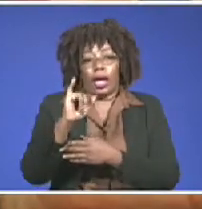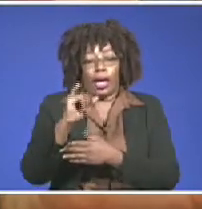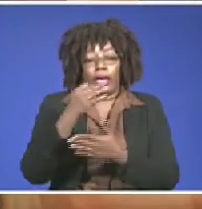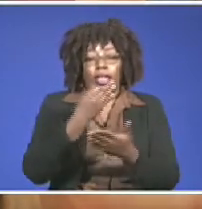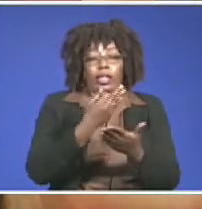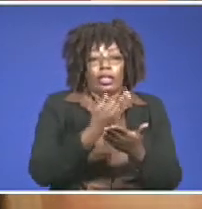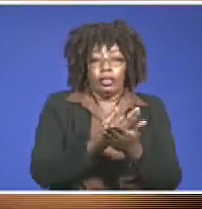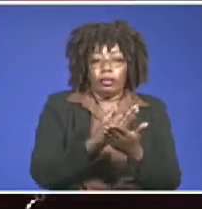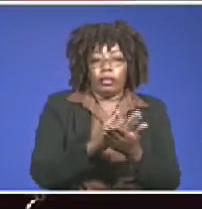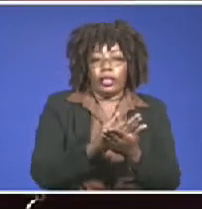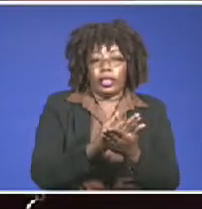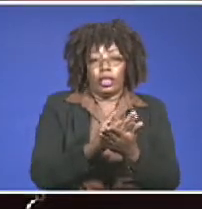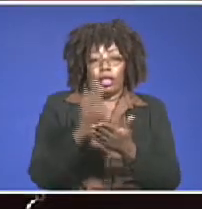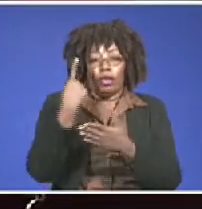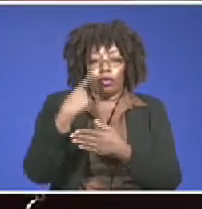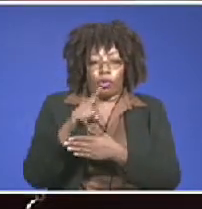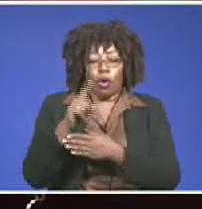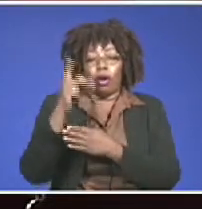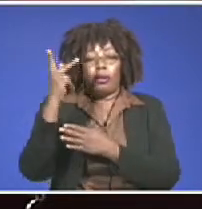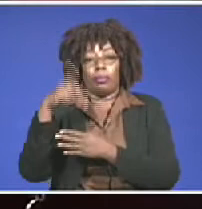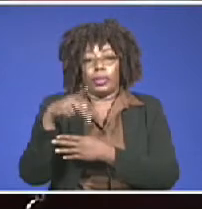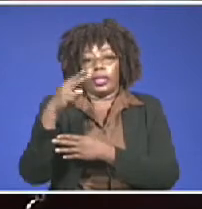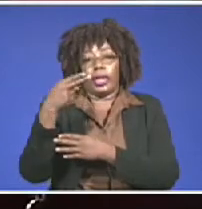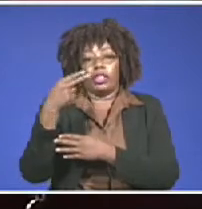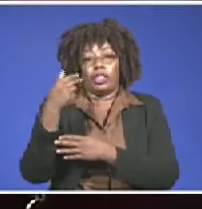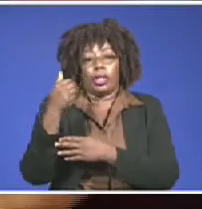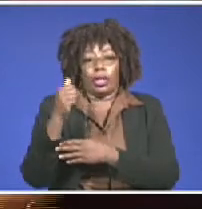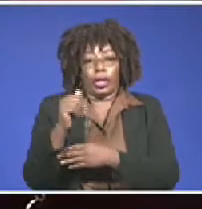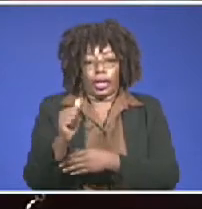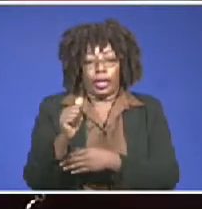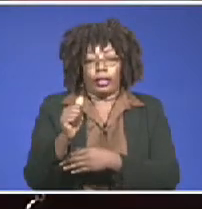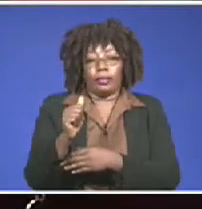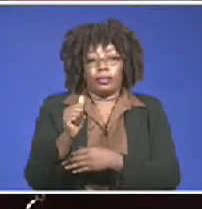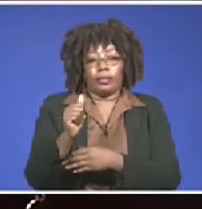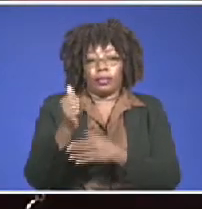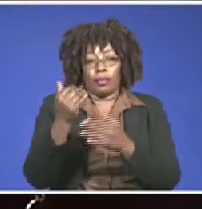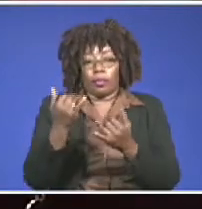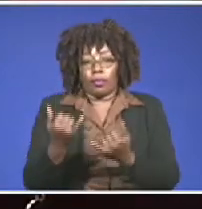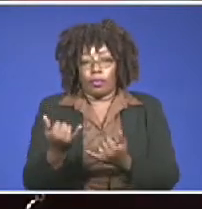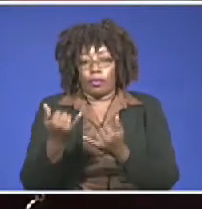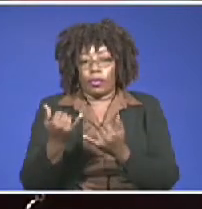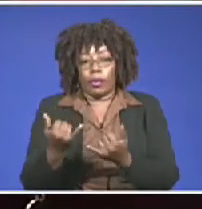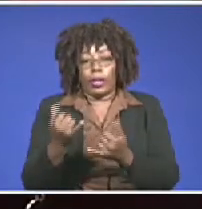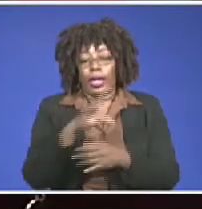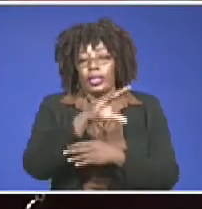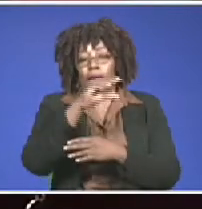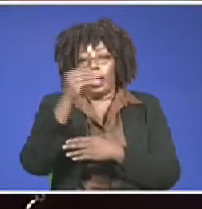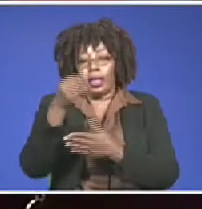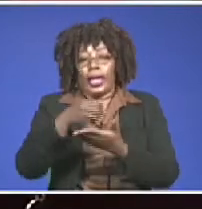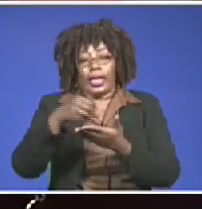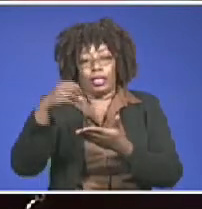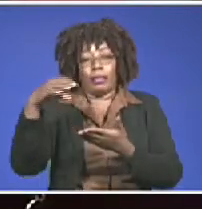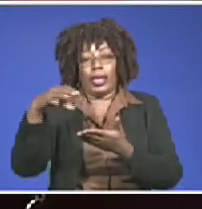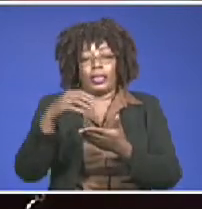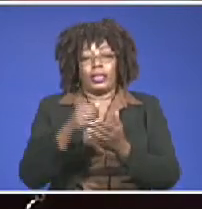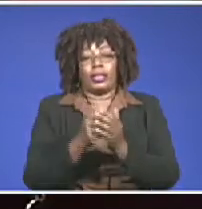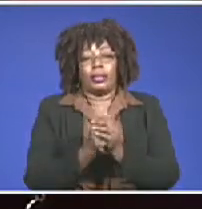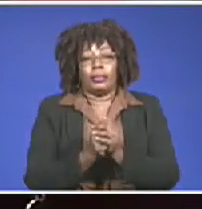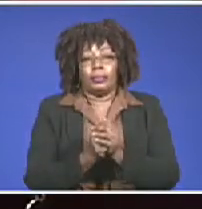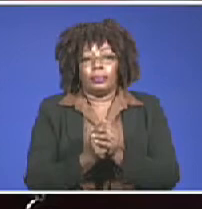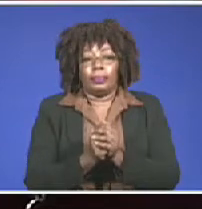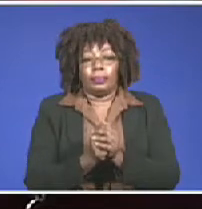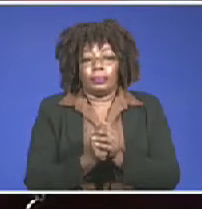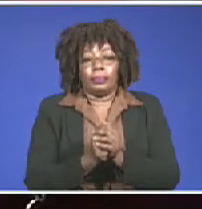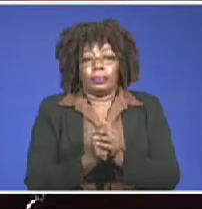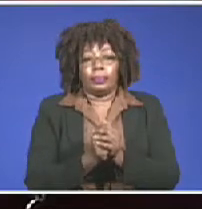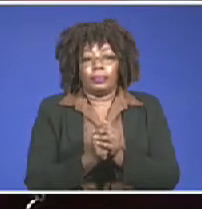funding for PHA recurrent and other expenses. So